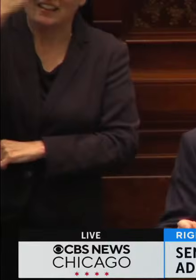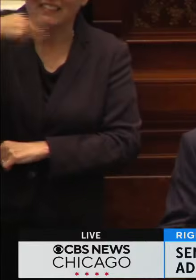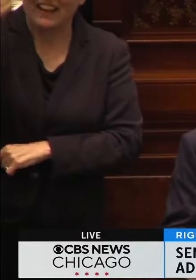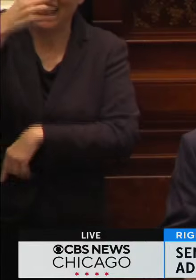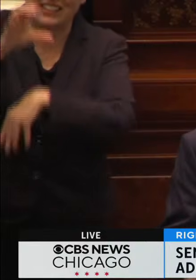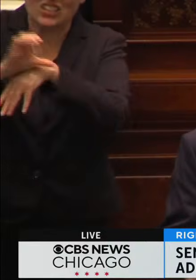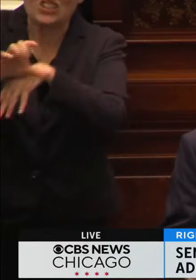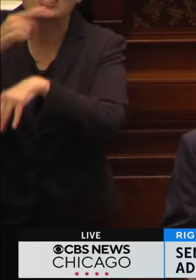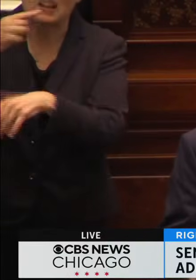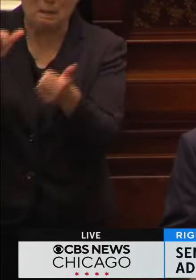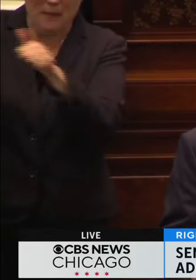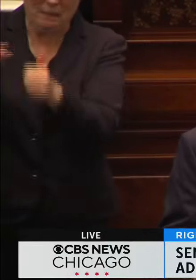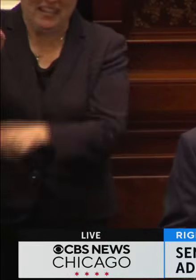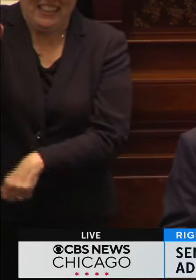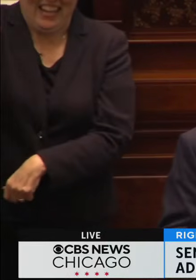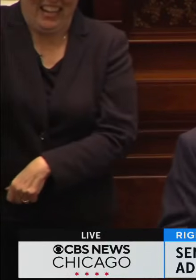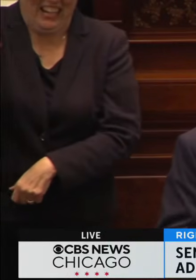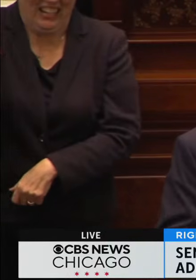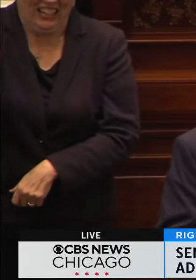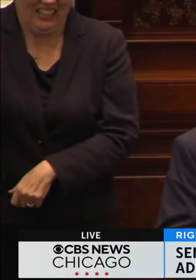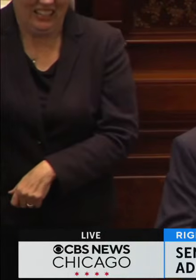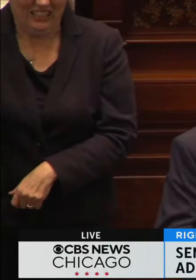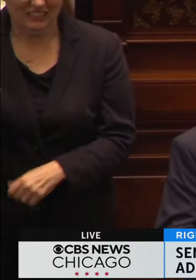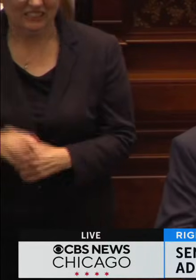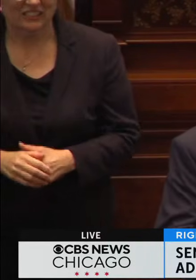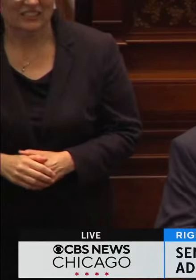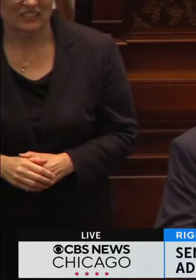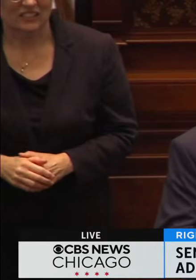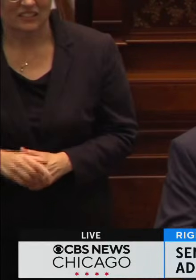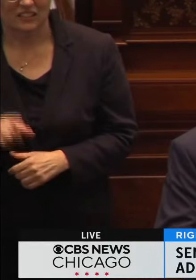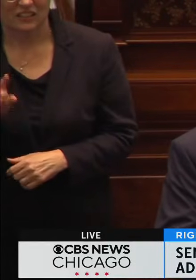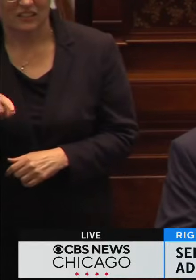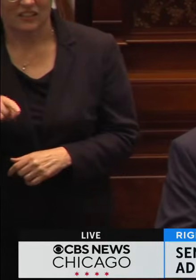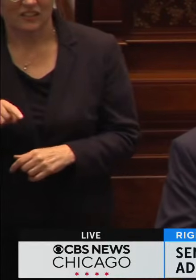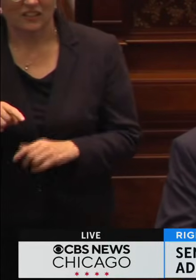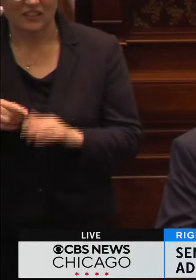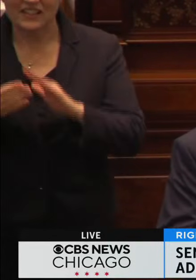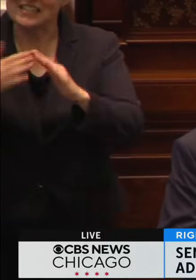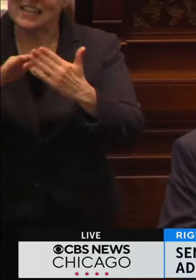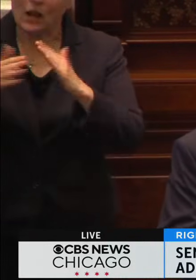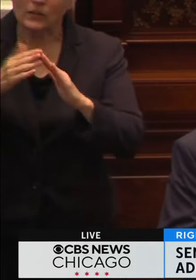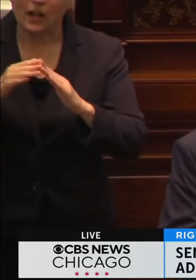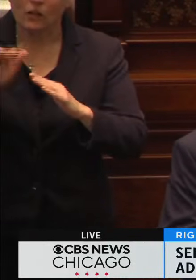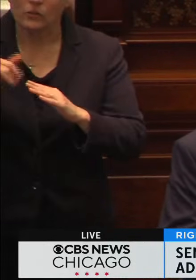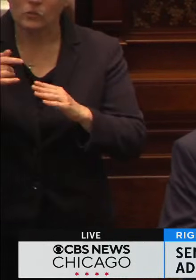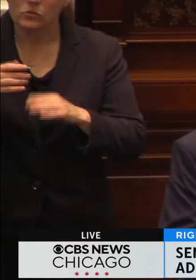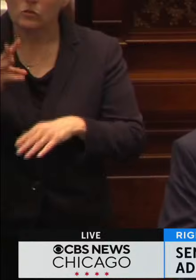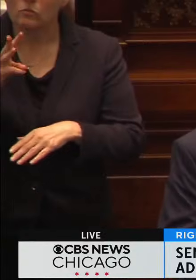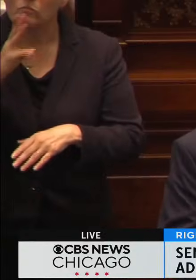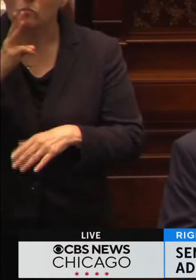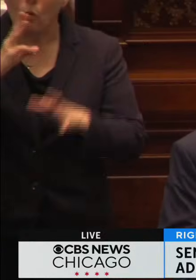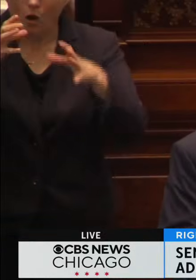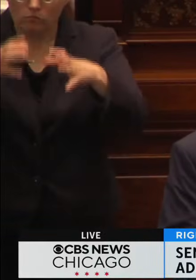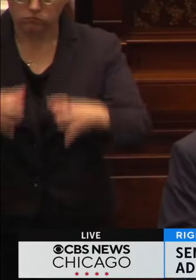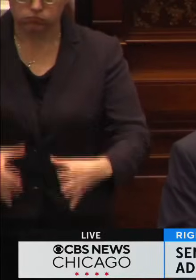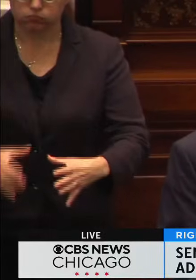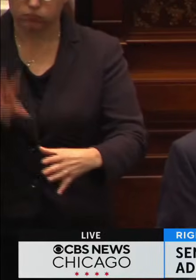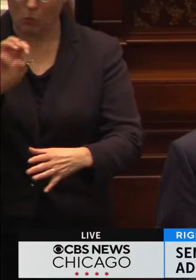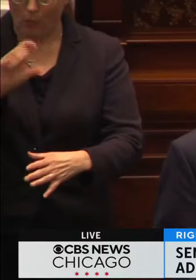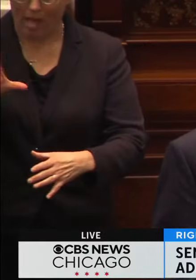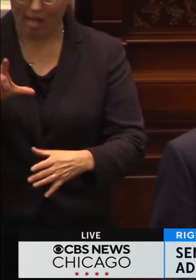where she was baptized. And they said, the city and town well is in the middle of town and it's still